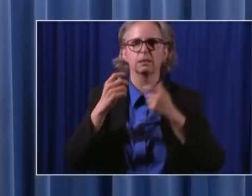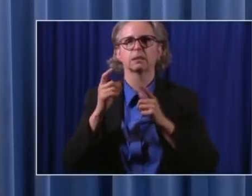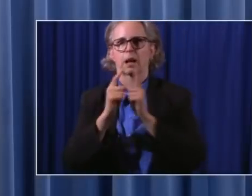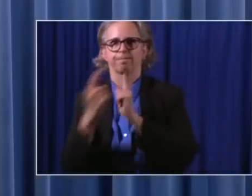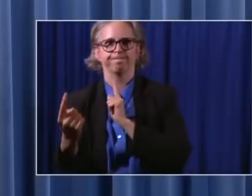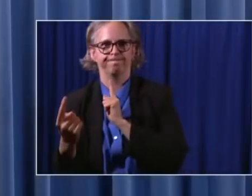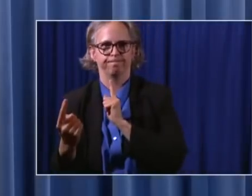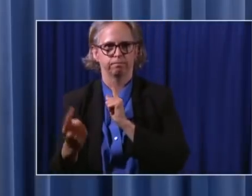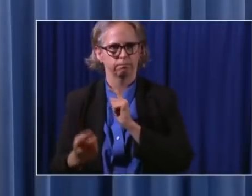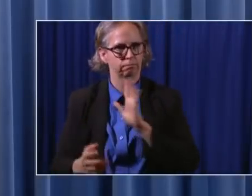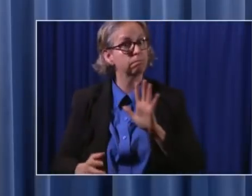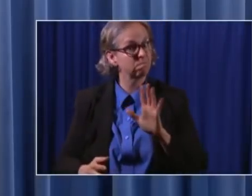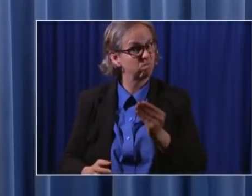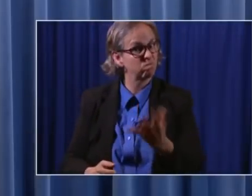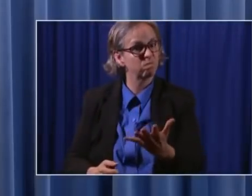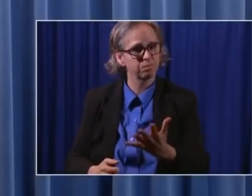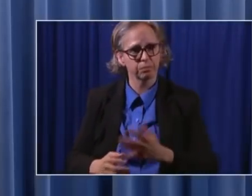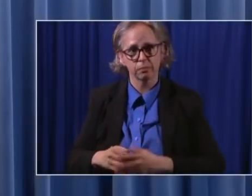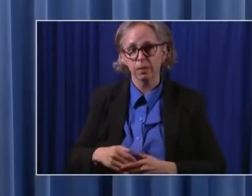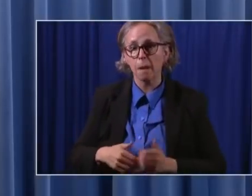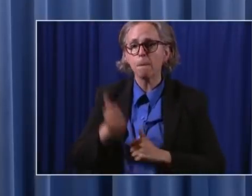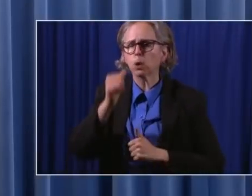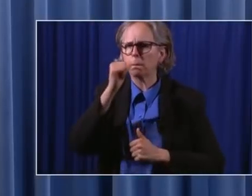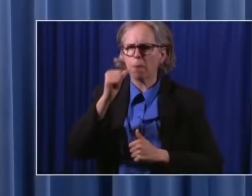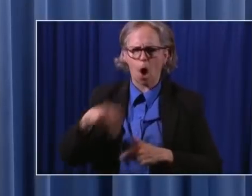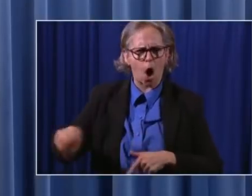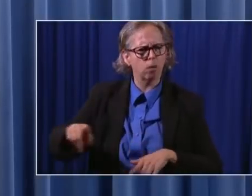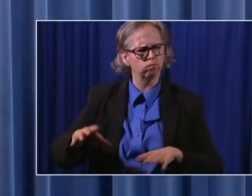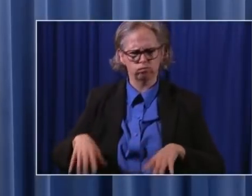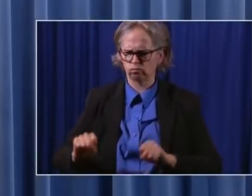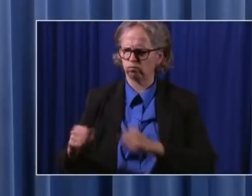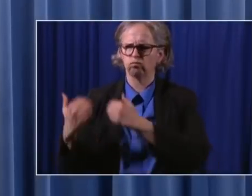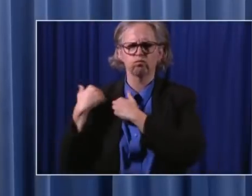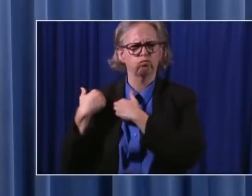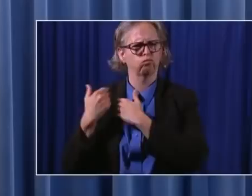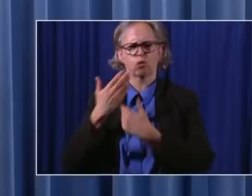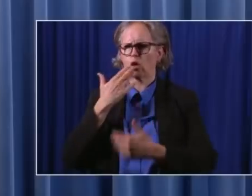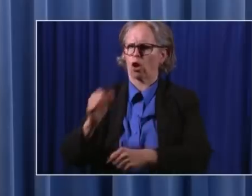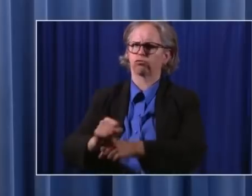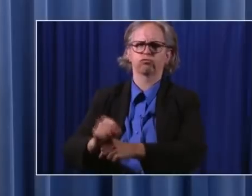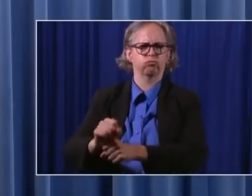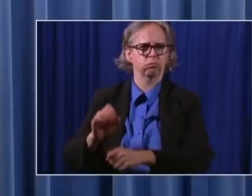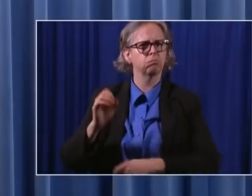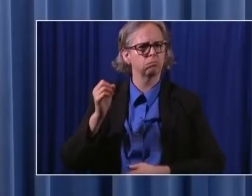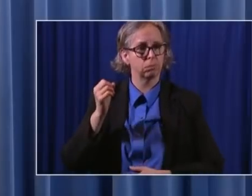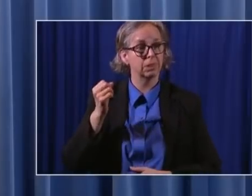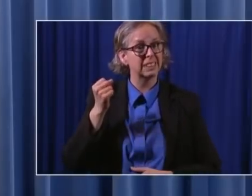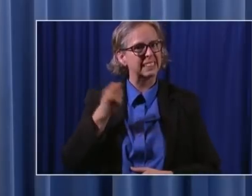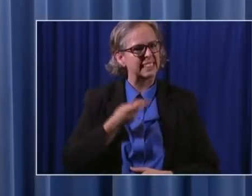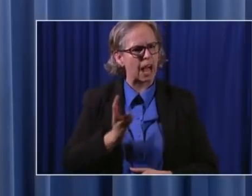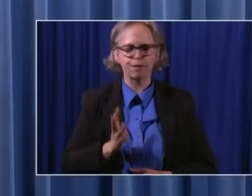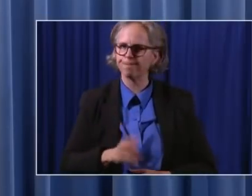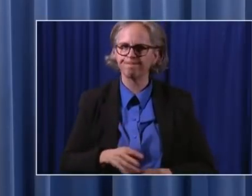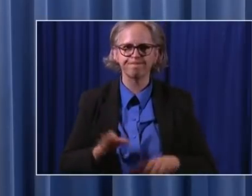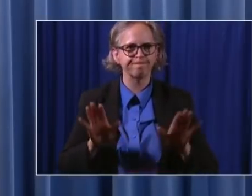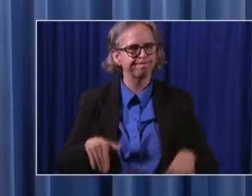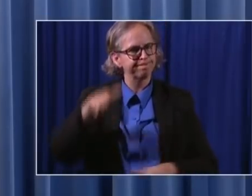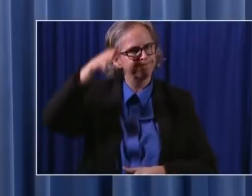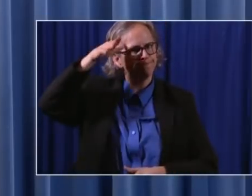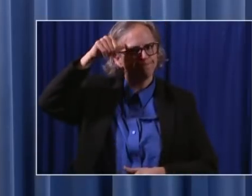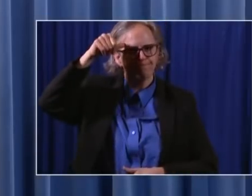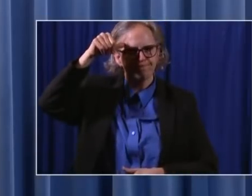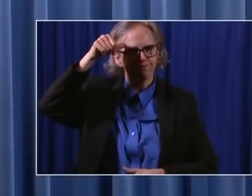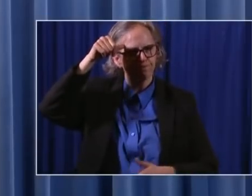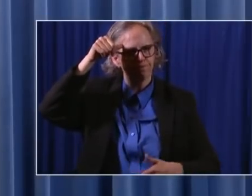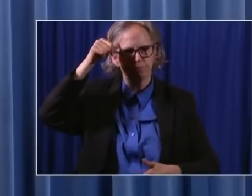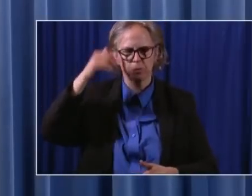bar owners are doing a good job, but we do have bar owners out there who are not doing a good job. And so we've asked the health department